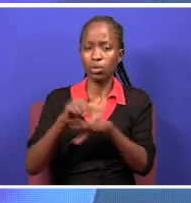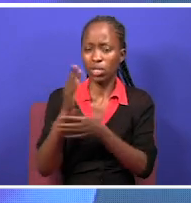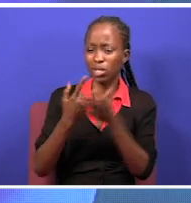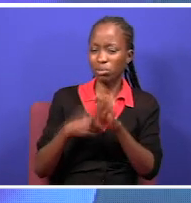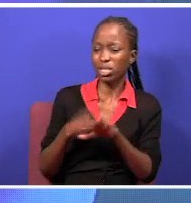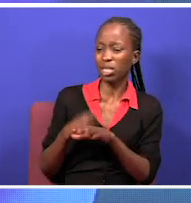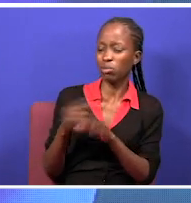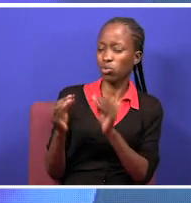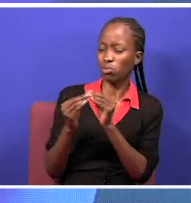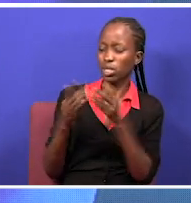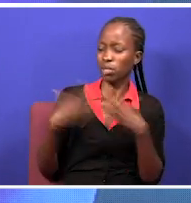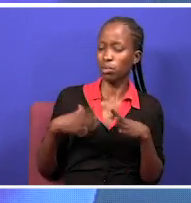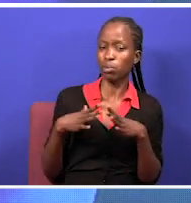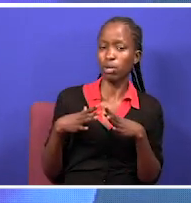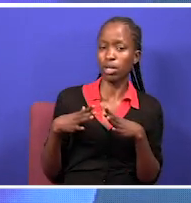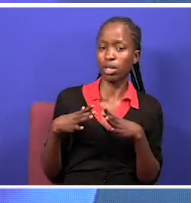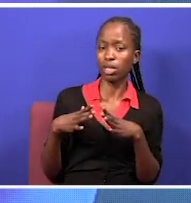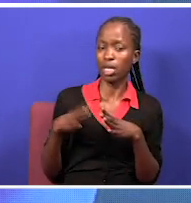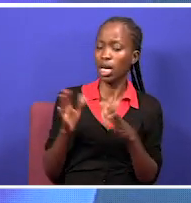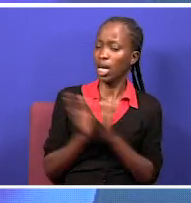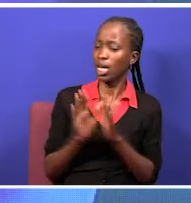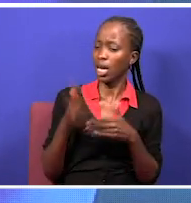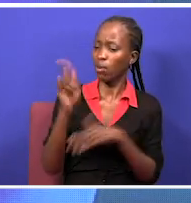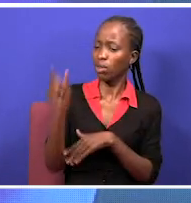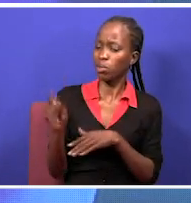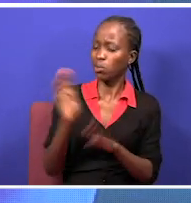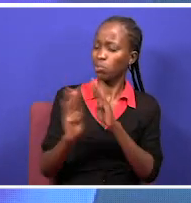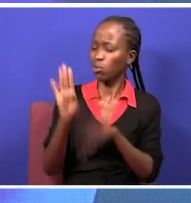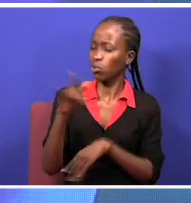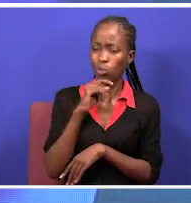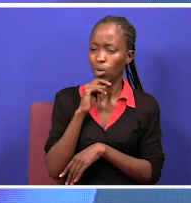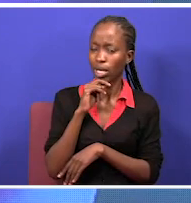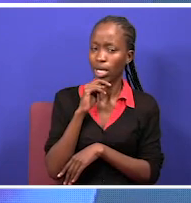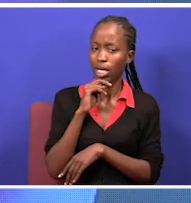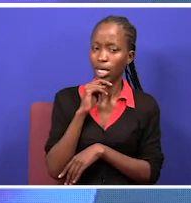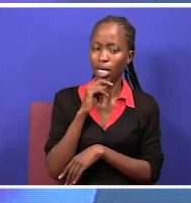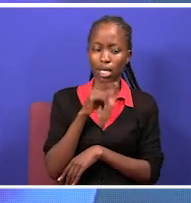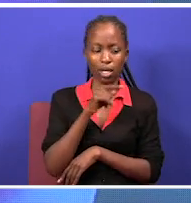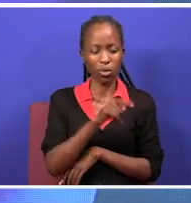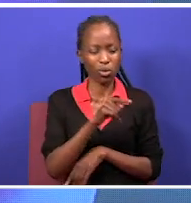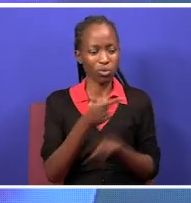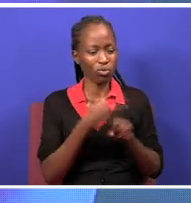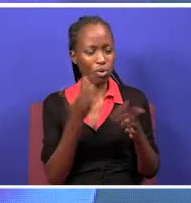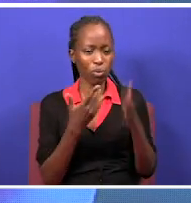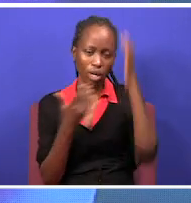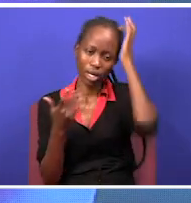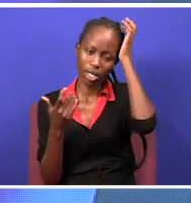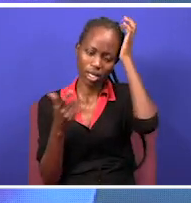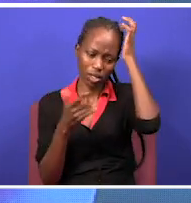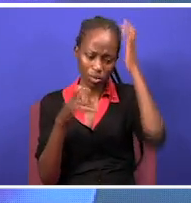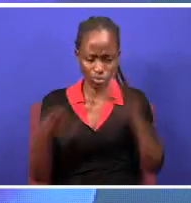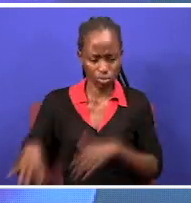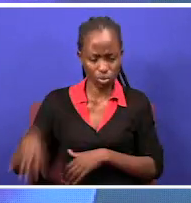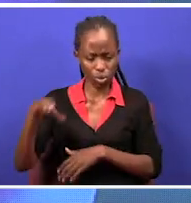how they are behaving, you wonder, where did this one come from? Did they grow up